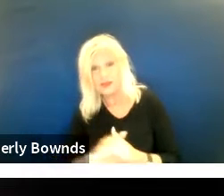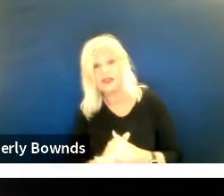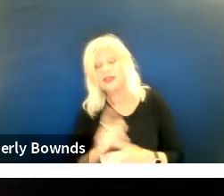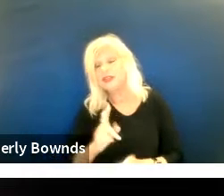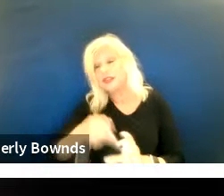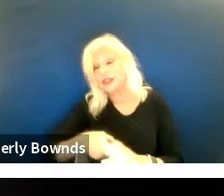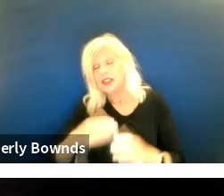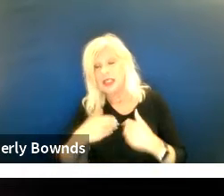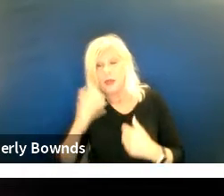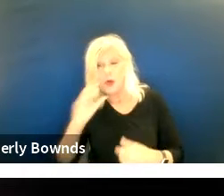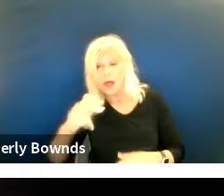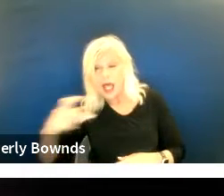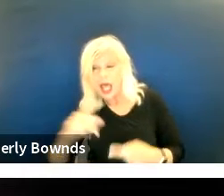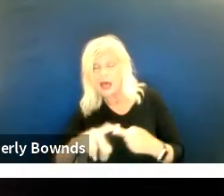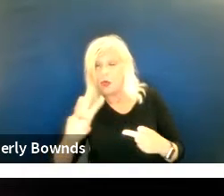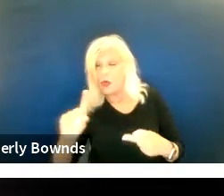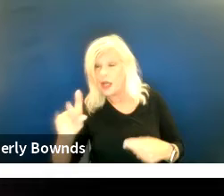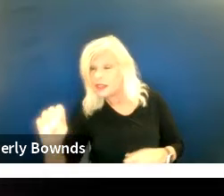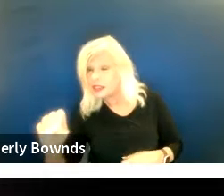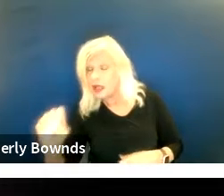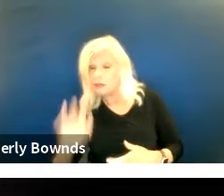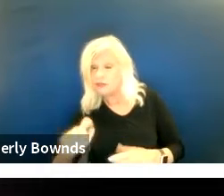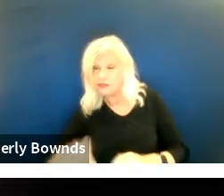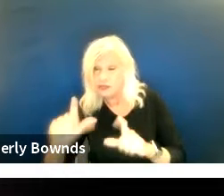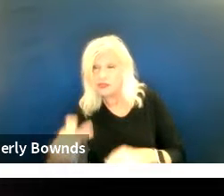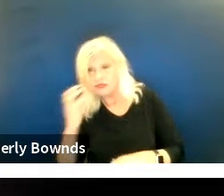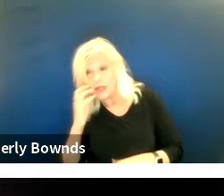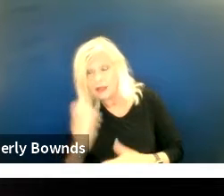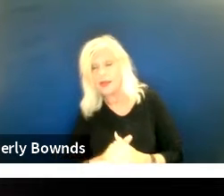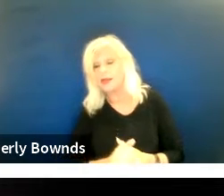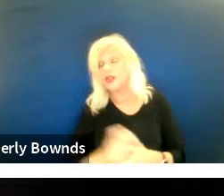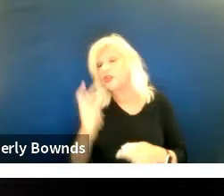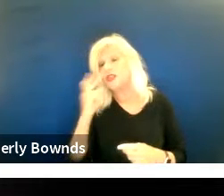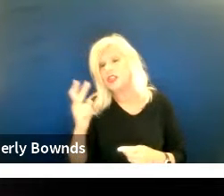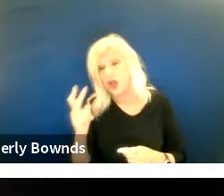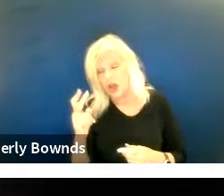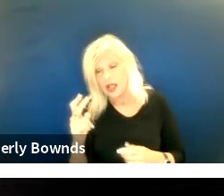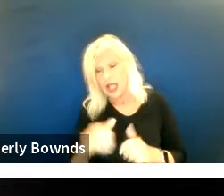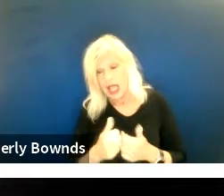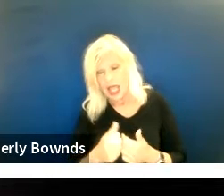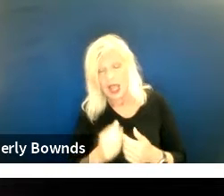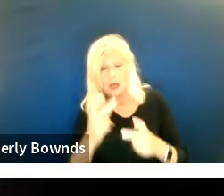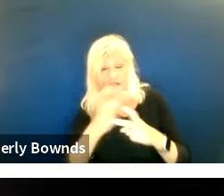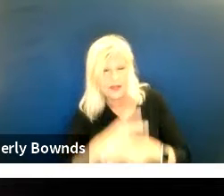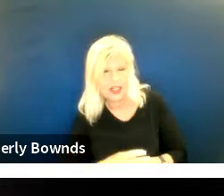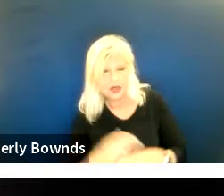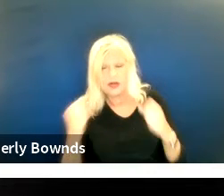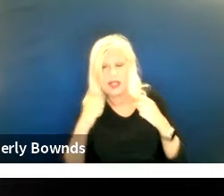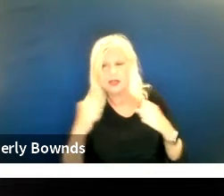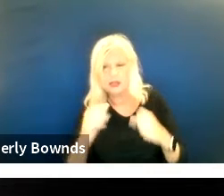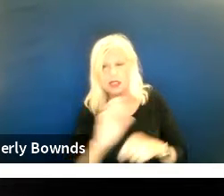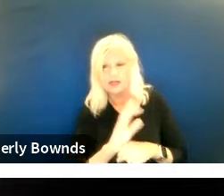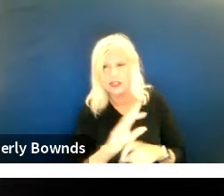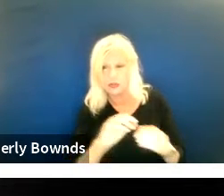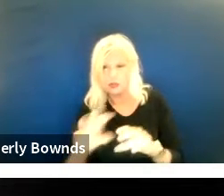app or a website. You saw the detailed decision support used to deliver exercise videos to the